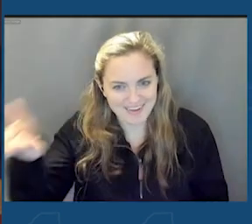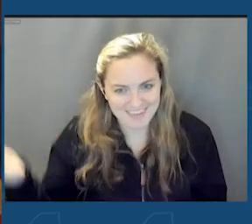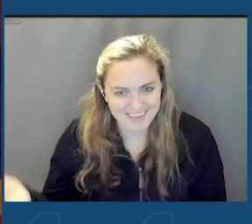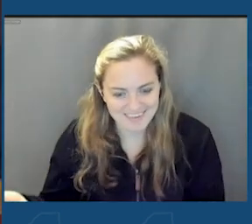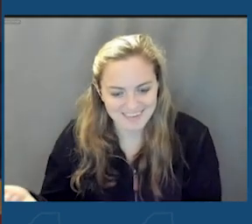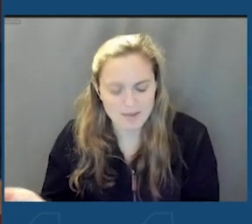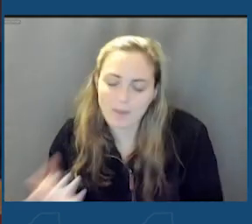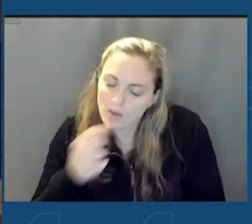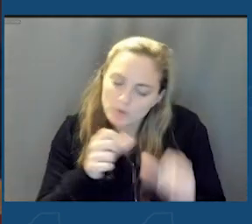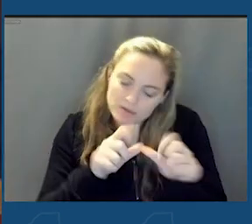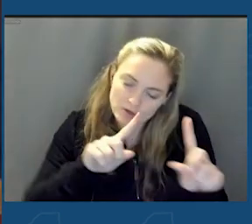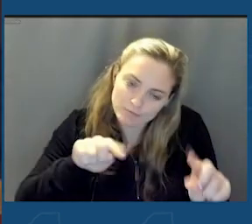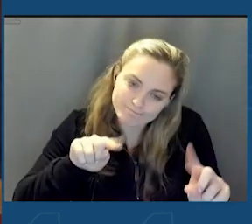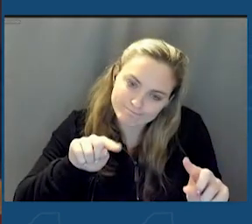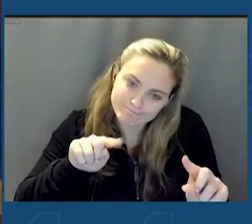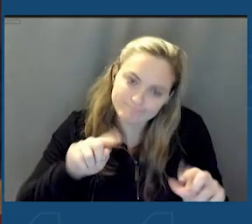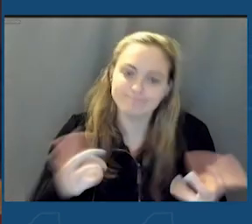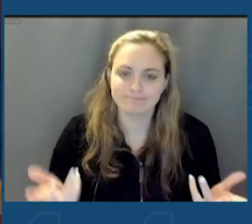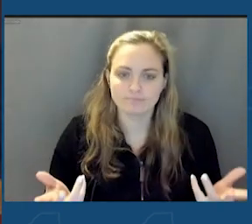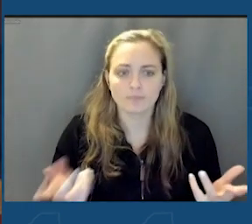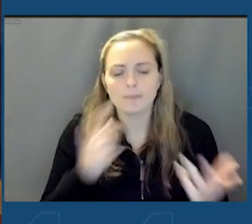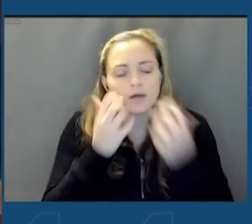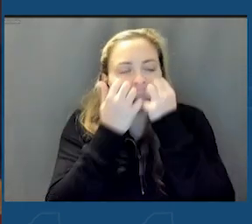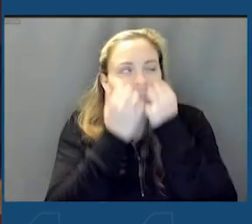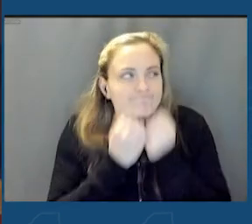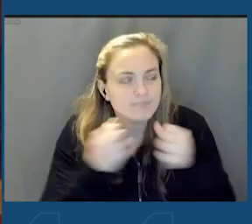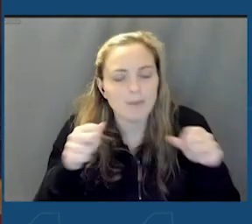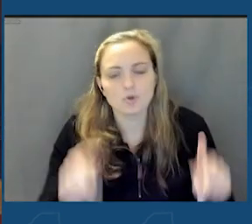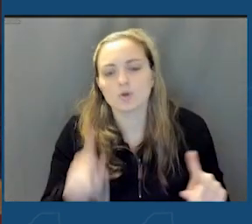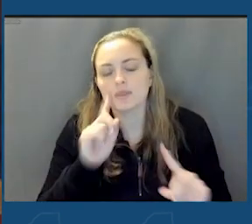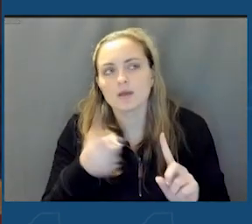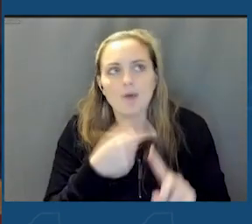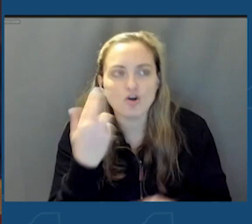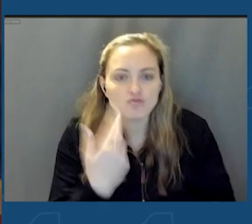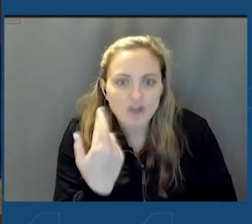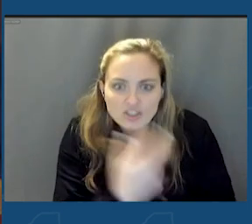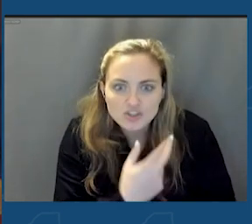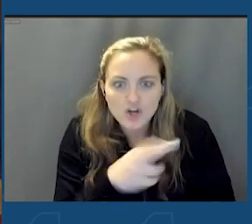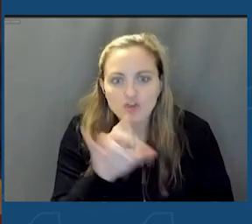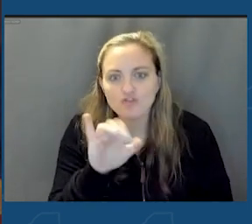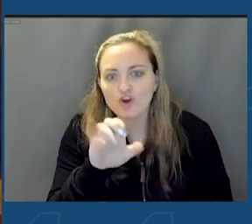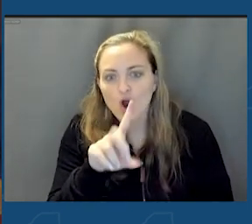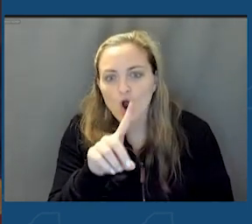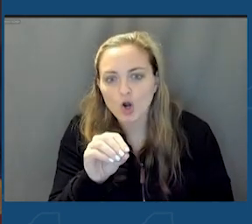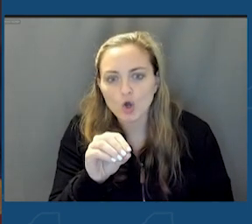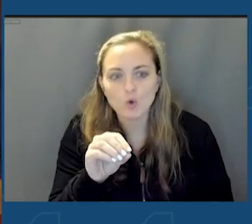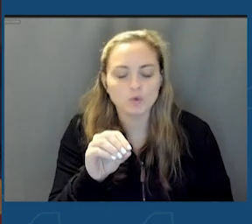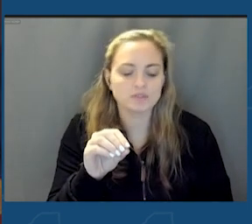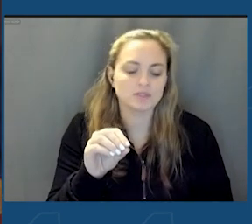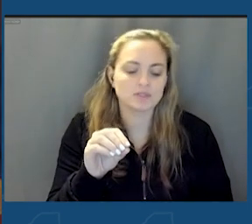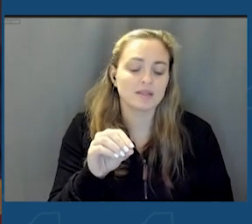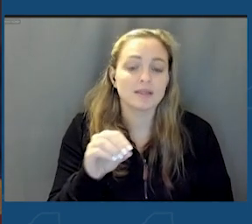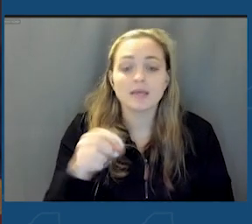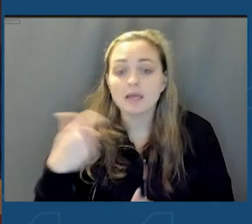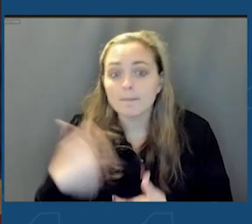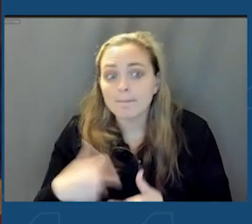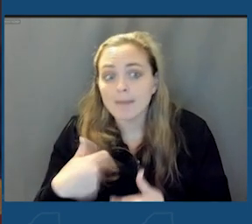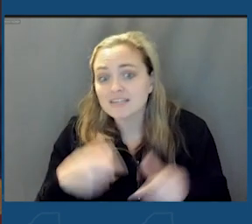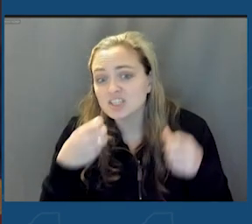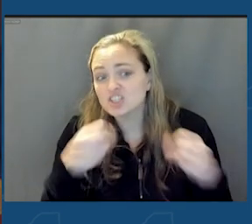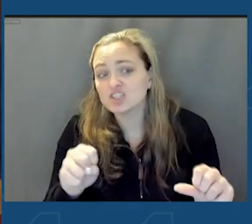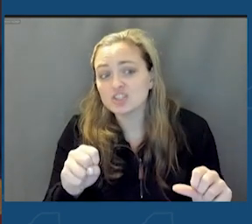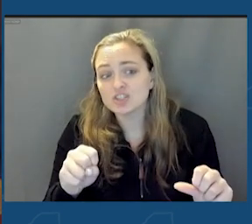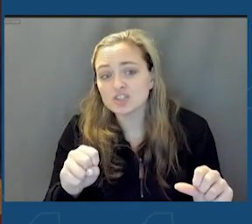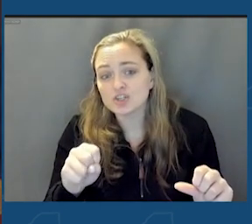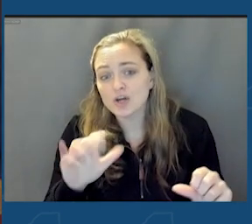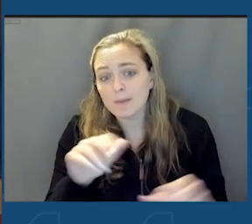go. But I cherish this opportunity. You think about the restaurants, Ricardo's, the Mexican street band, Delicias Mexicana,